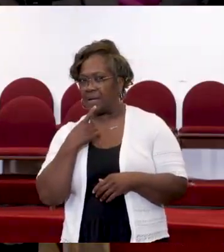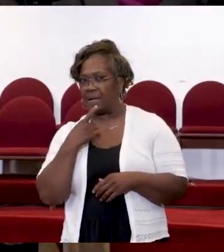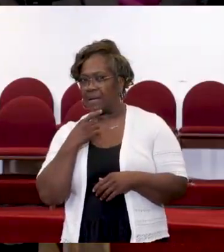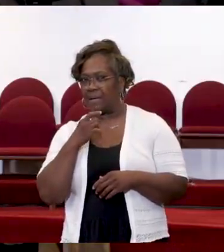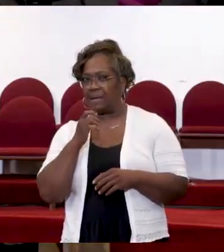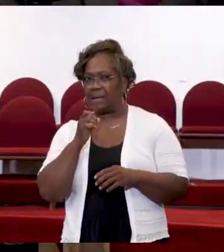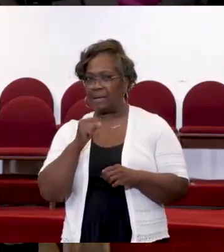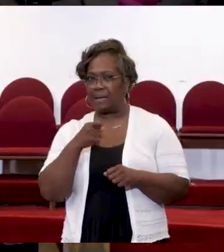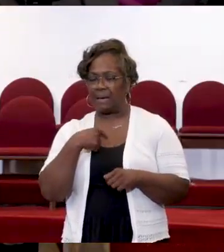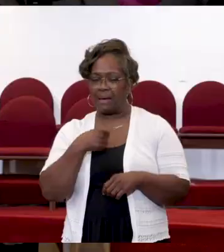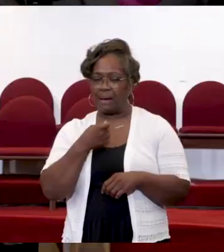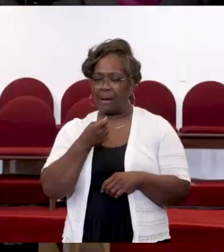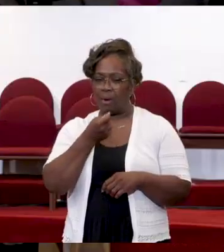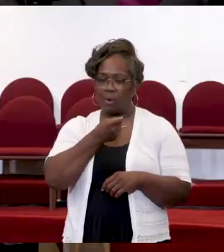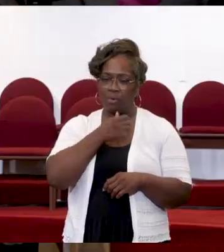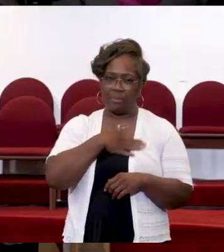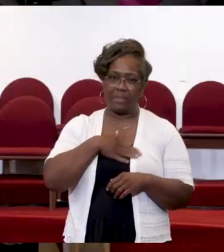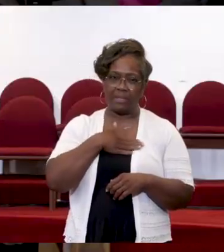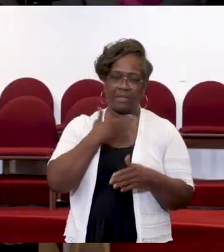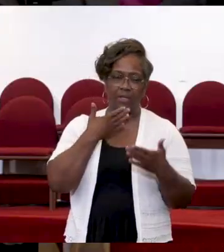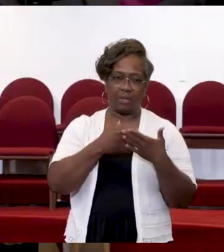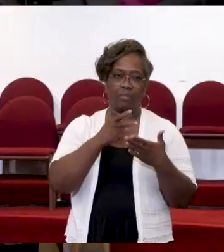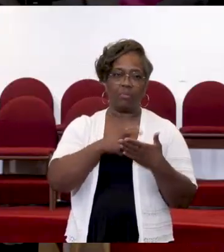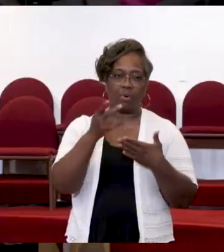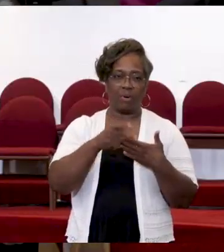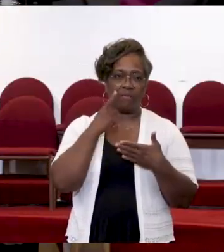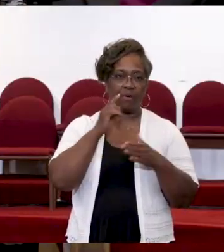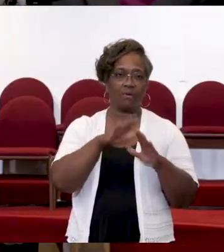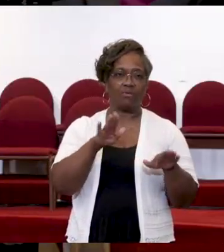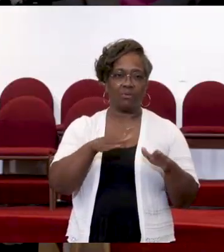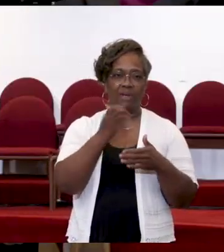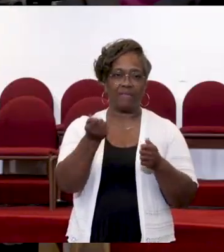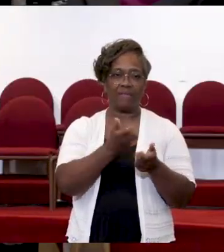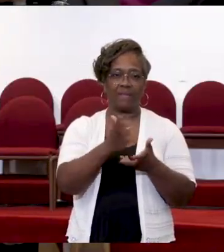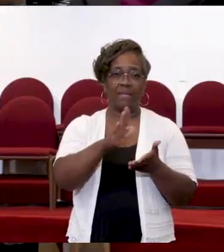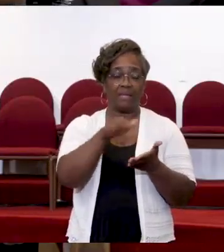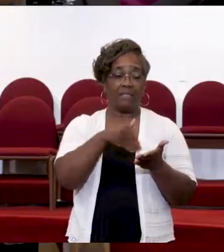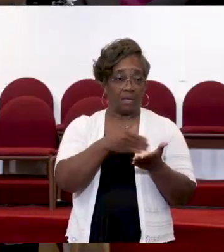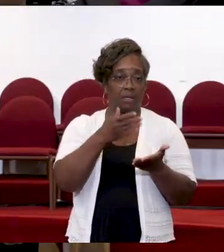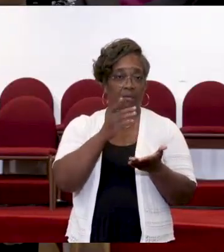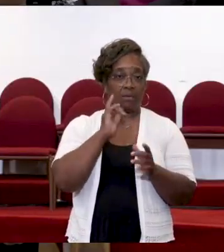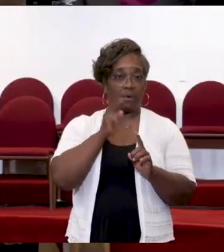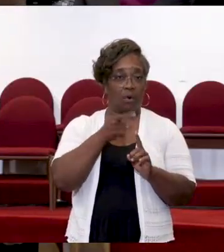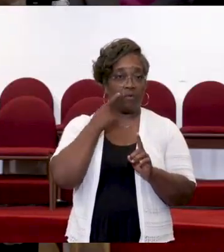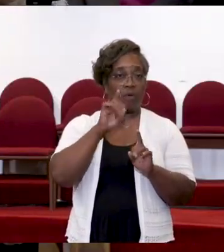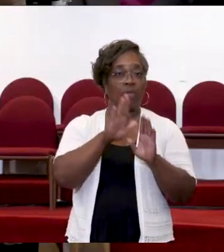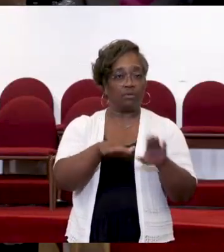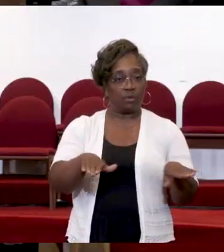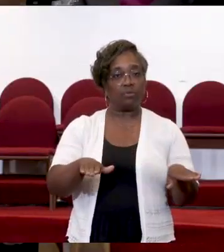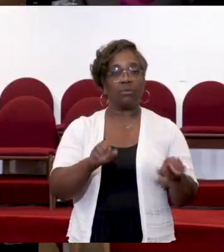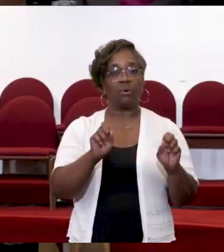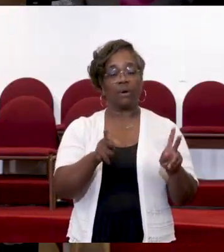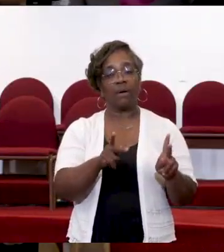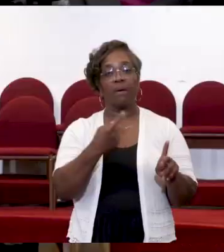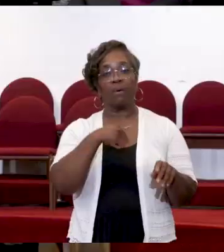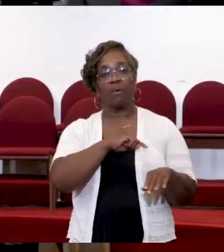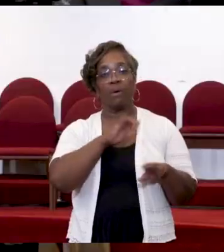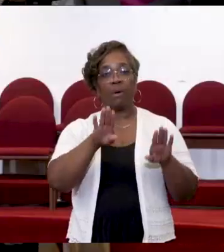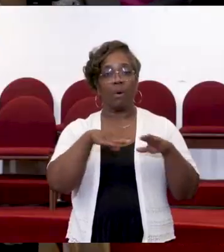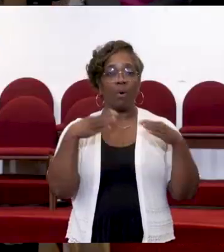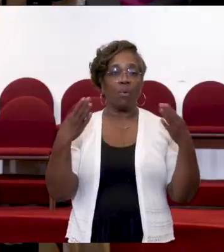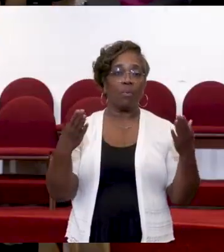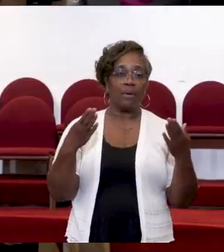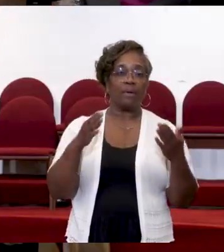thank you. Good programming and everything for the children. The center was for our children, okay? We opened up with